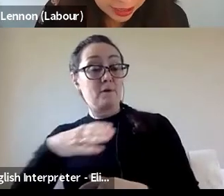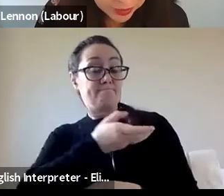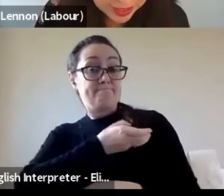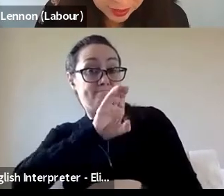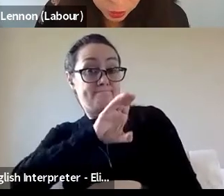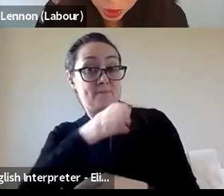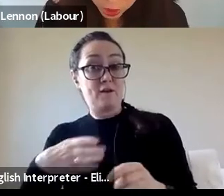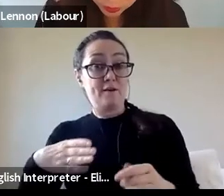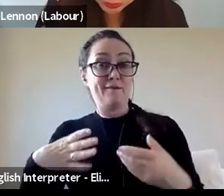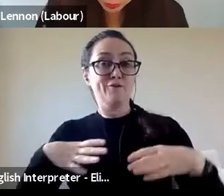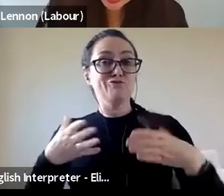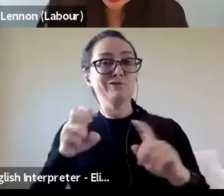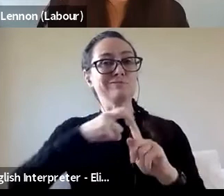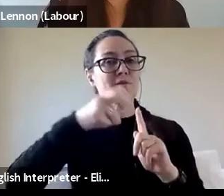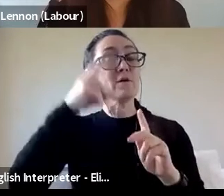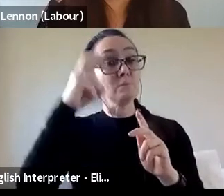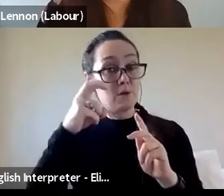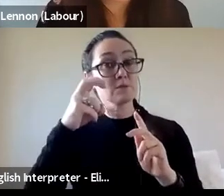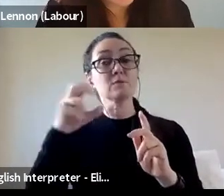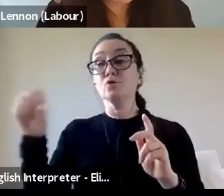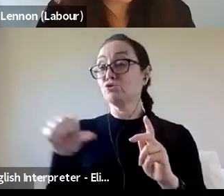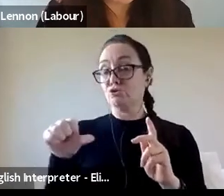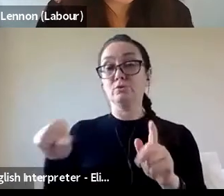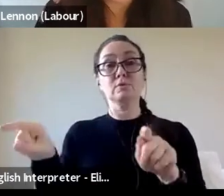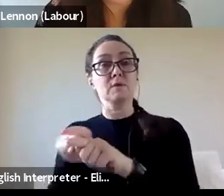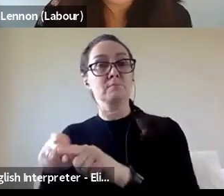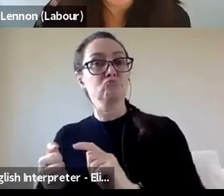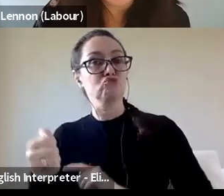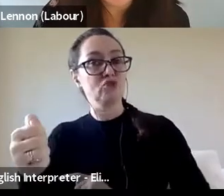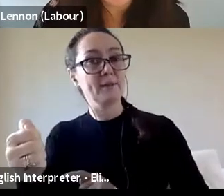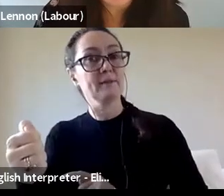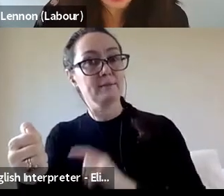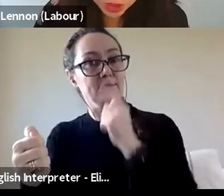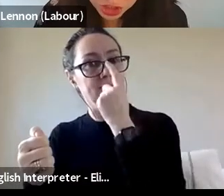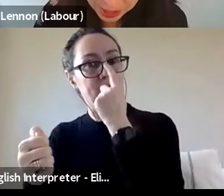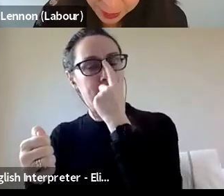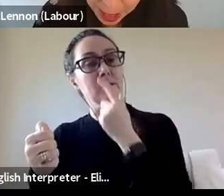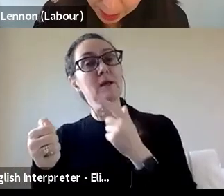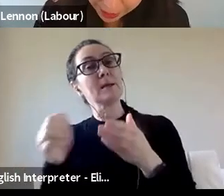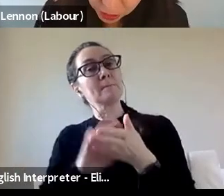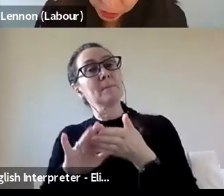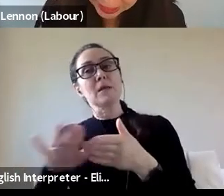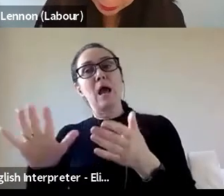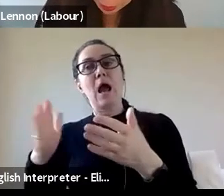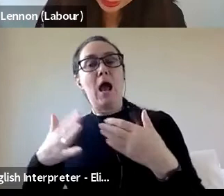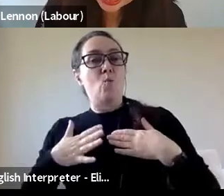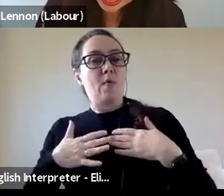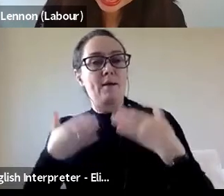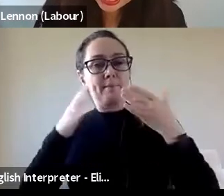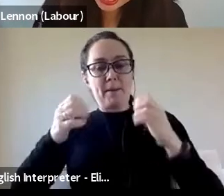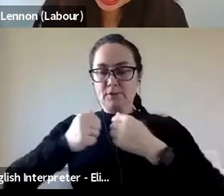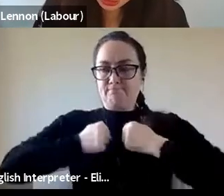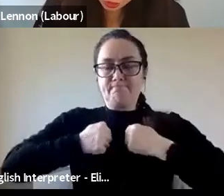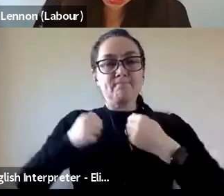rail service. So we would want to see ScotRail brought into public ownership. But I do take the point